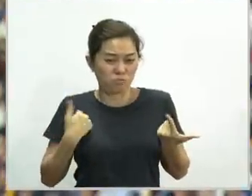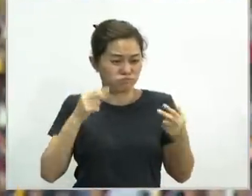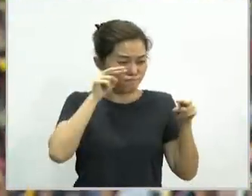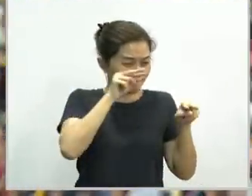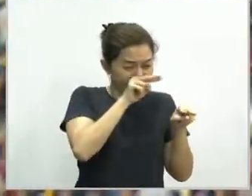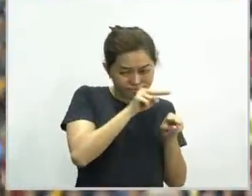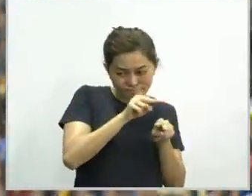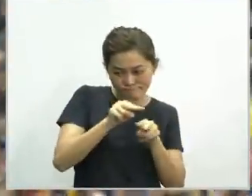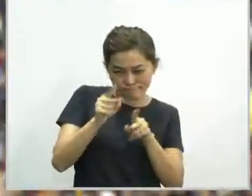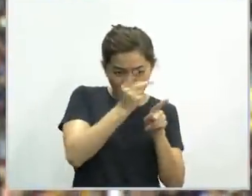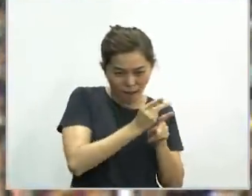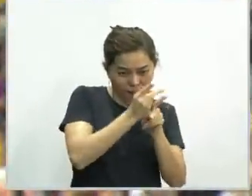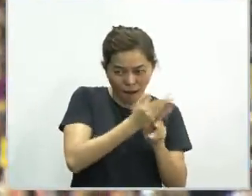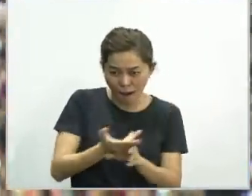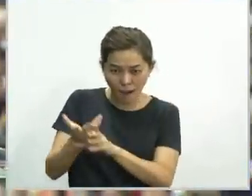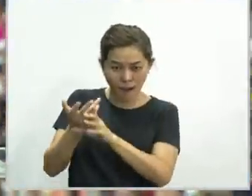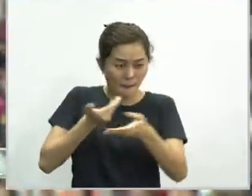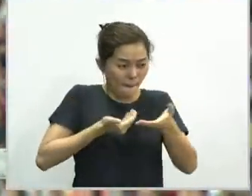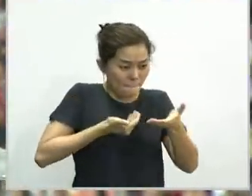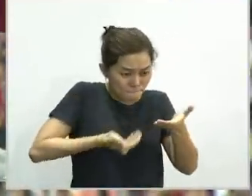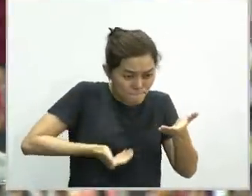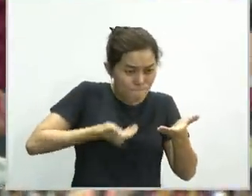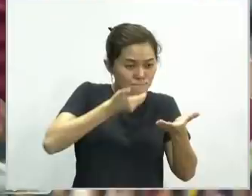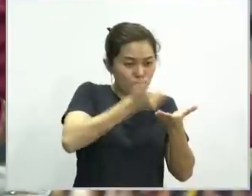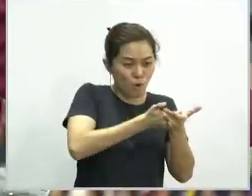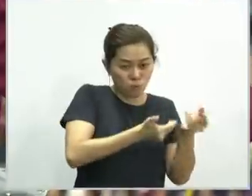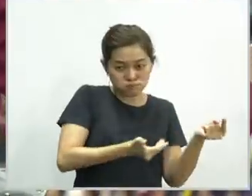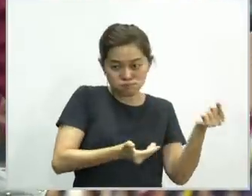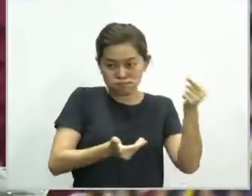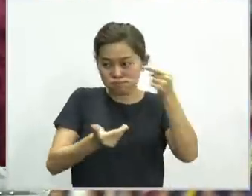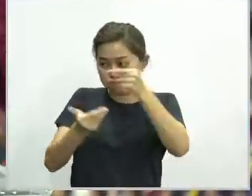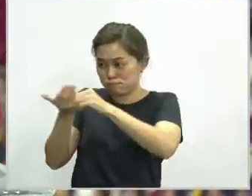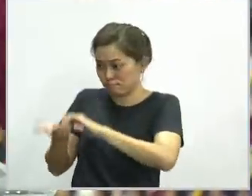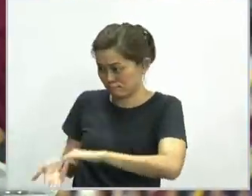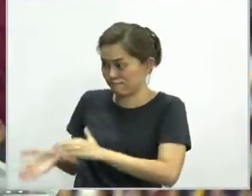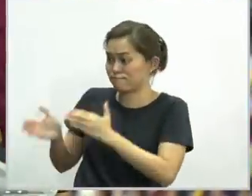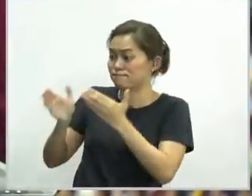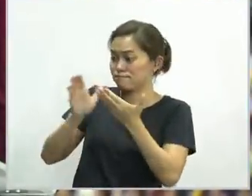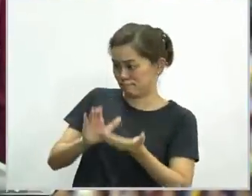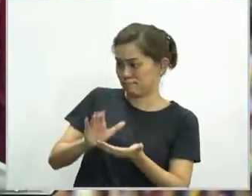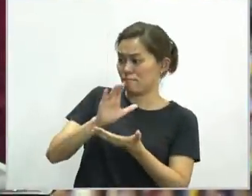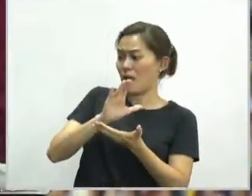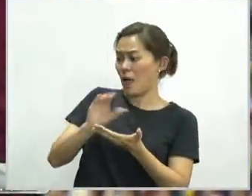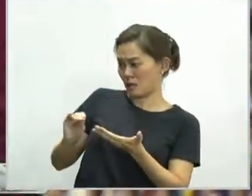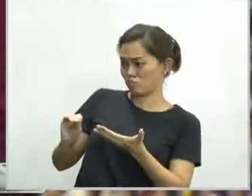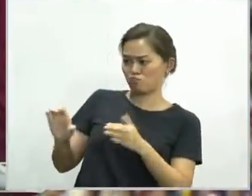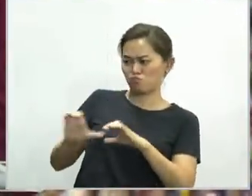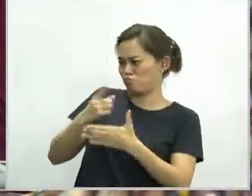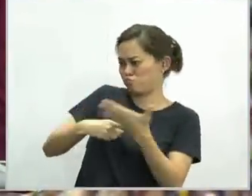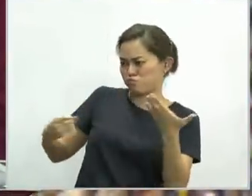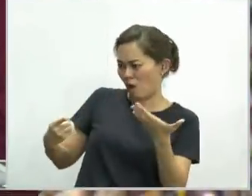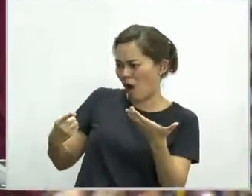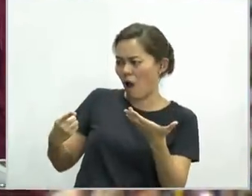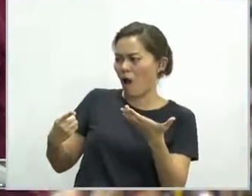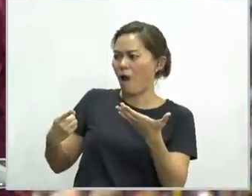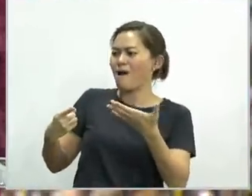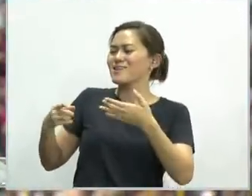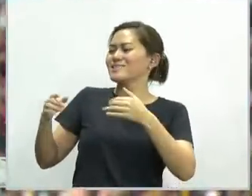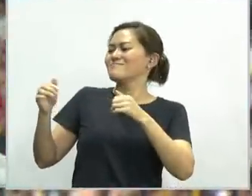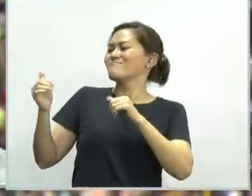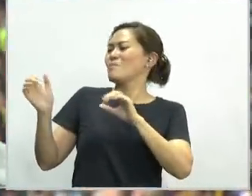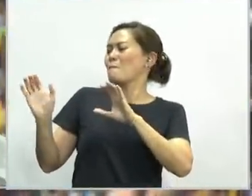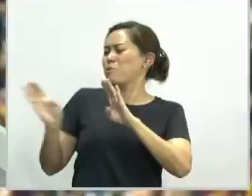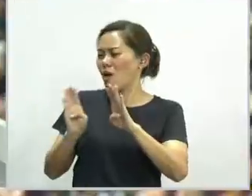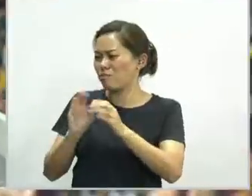after people from birth to death, and we deal in the area of